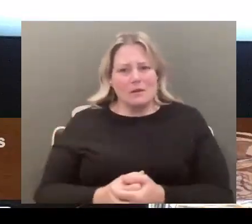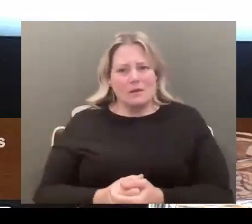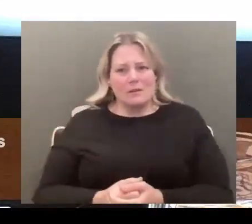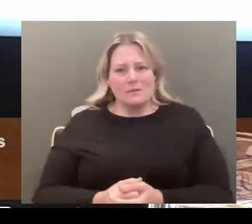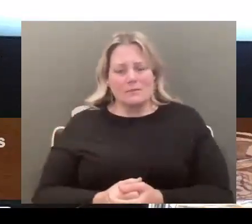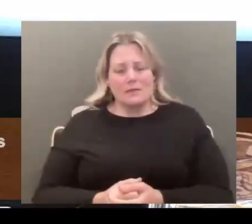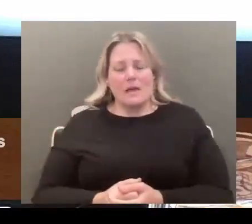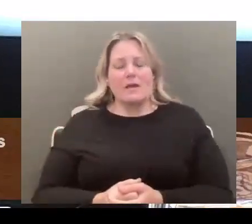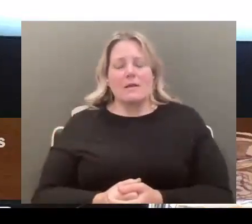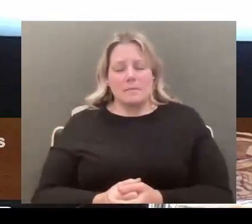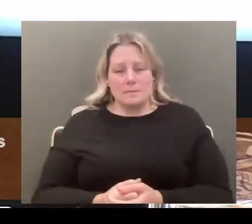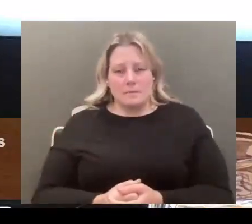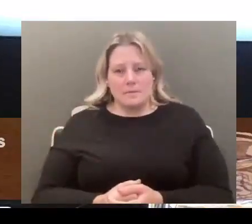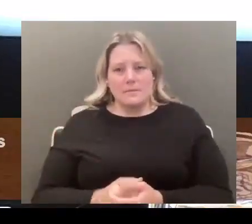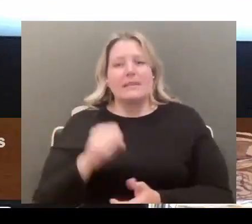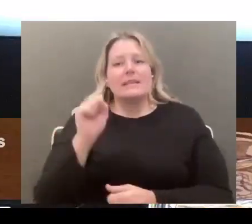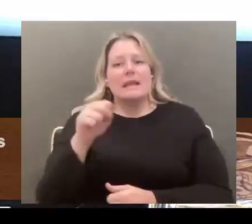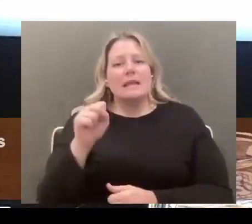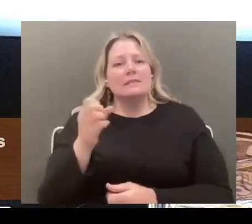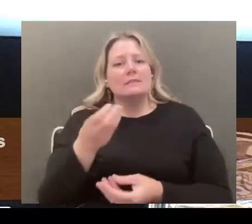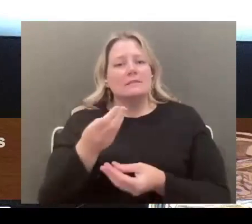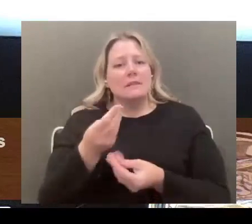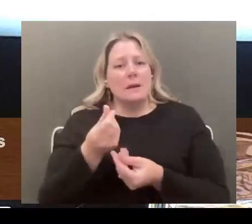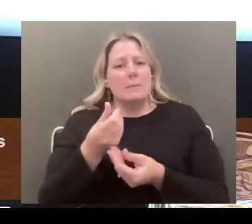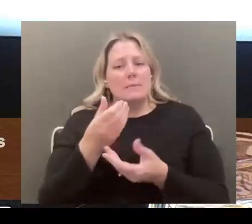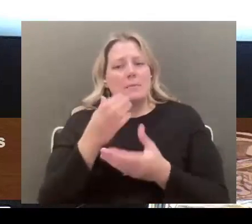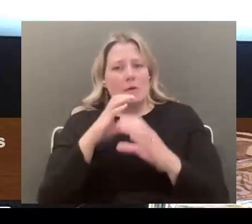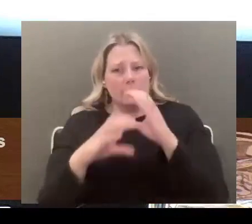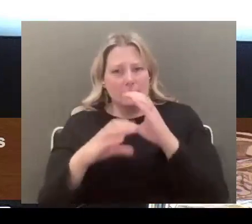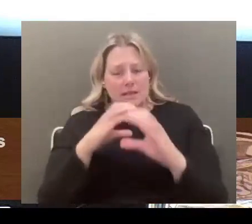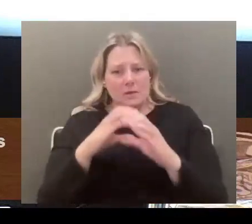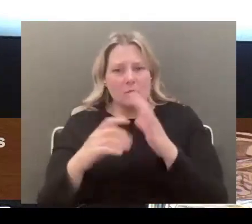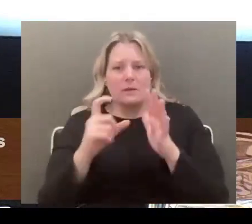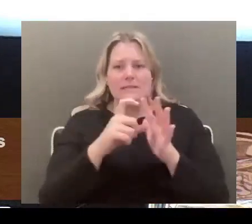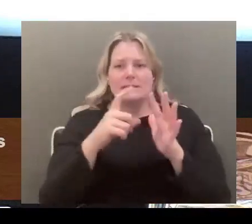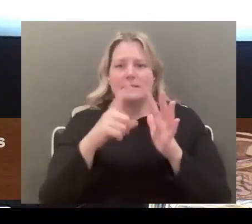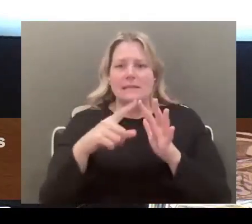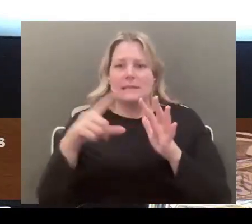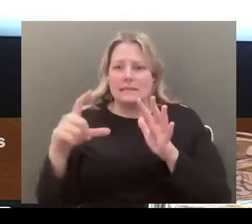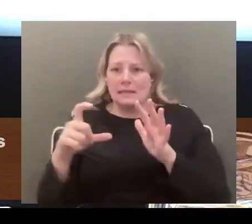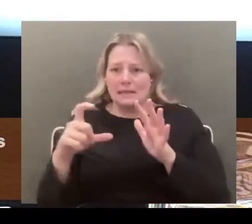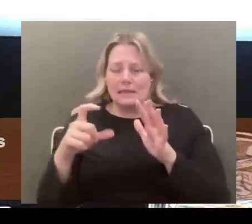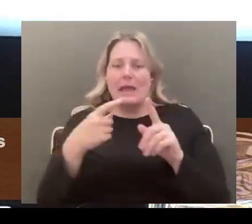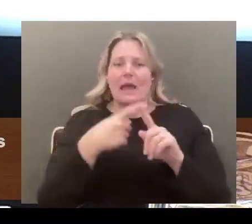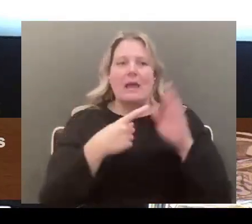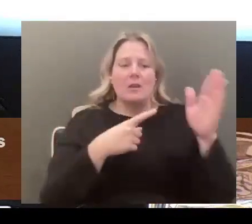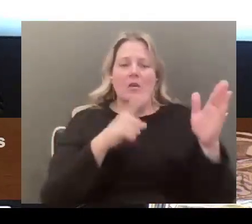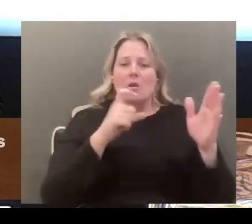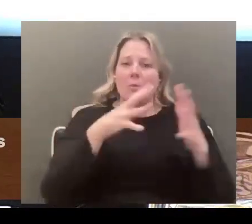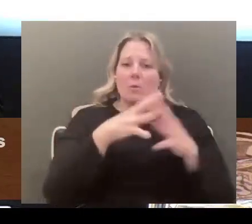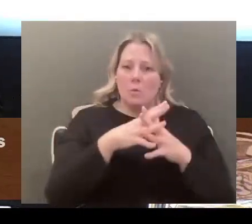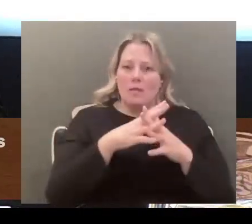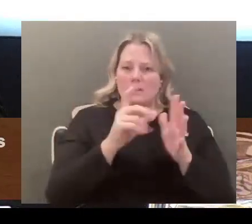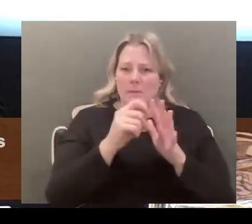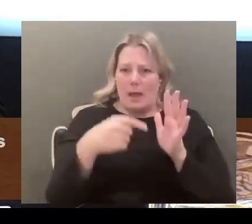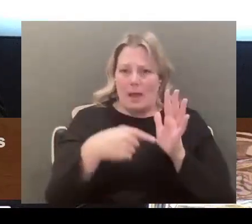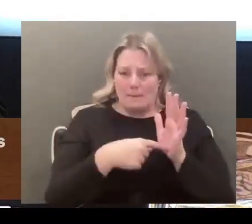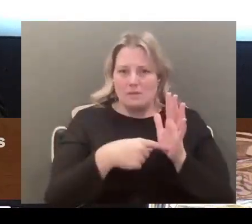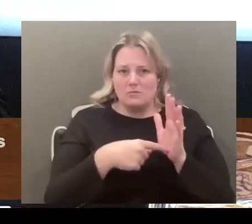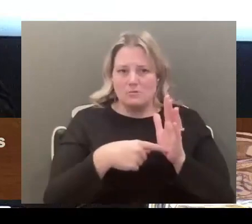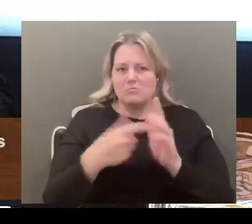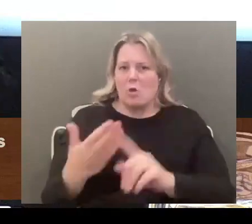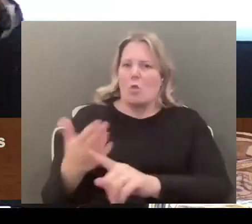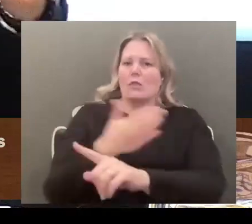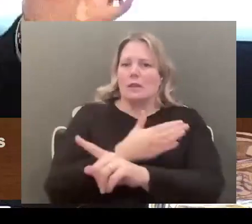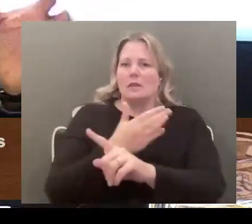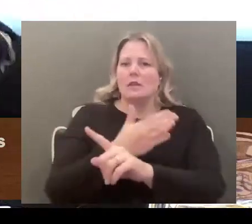there were conversations had between DECA and the Commonwealth Department very early on in the first,